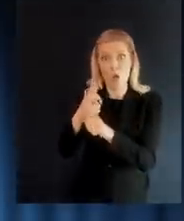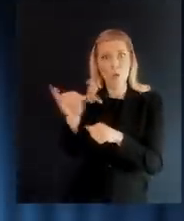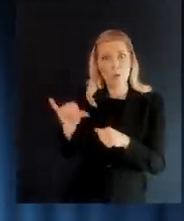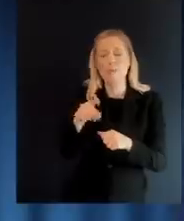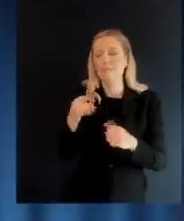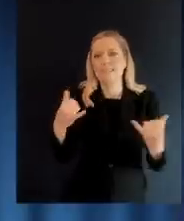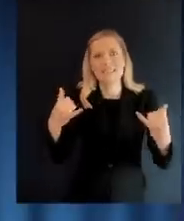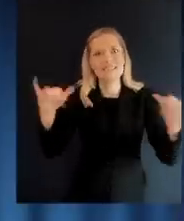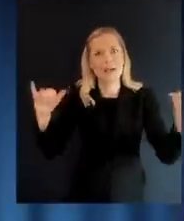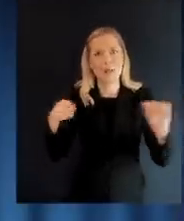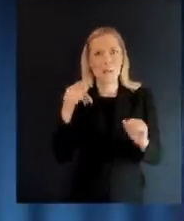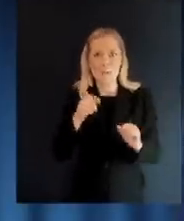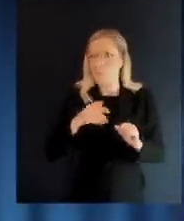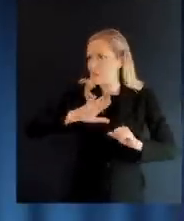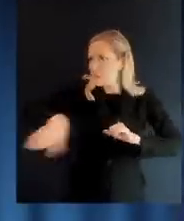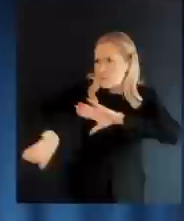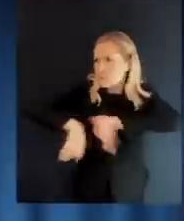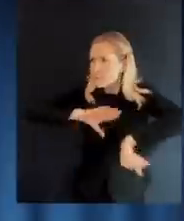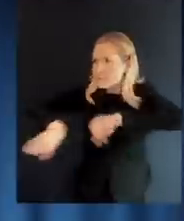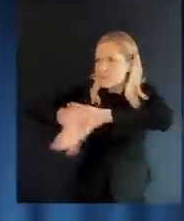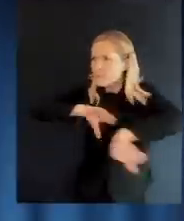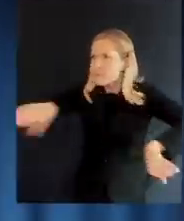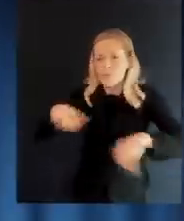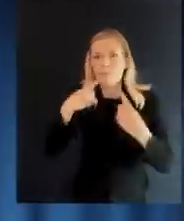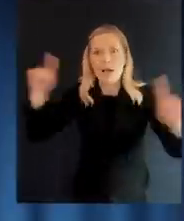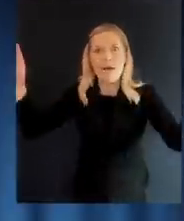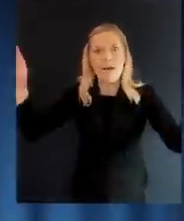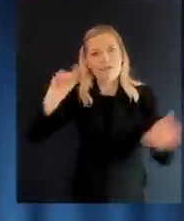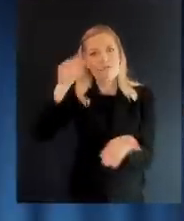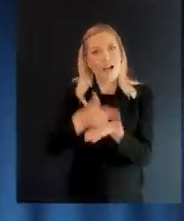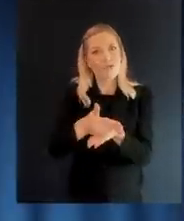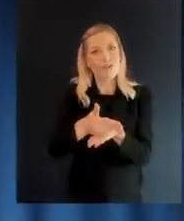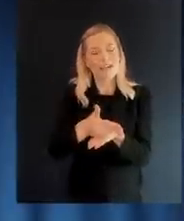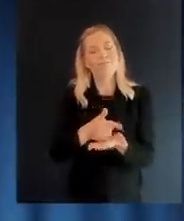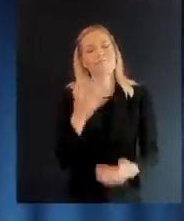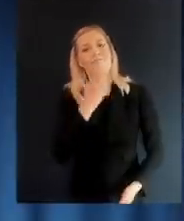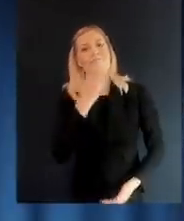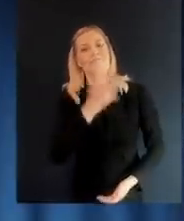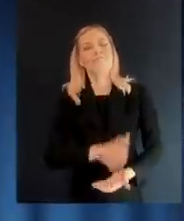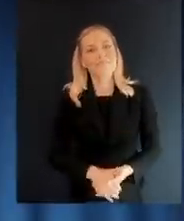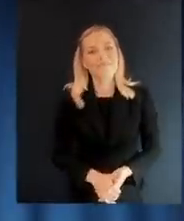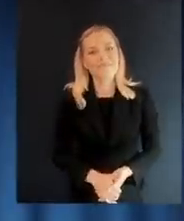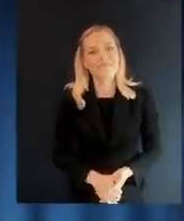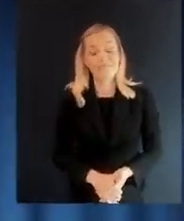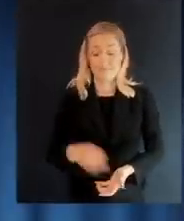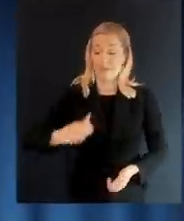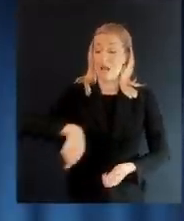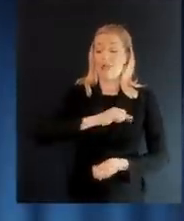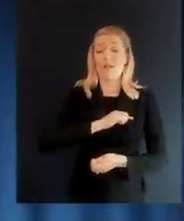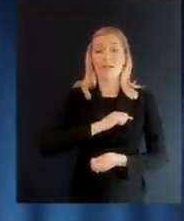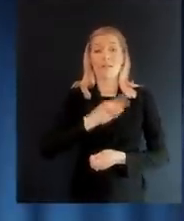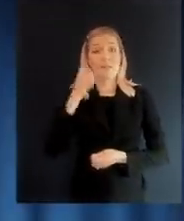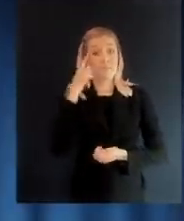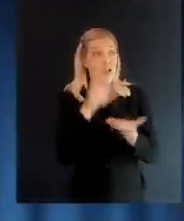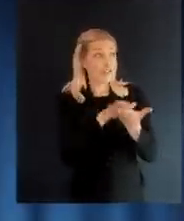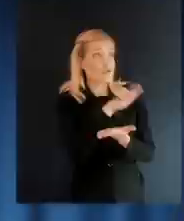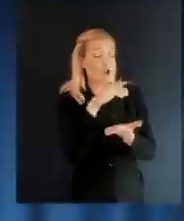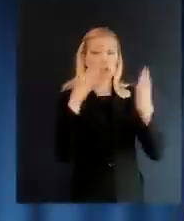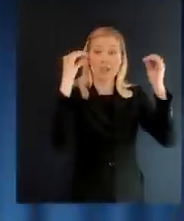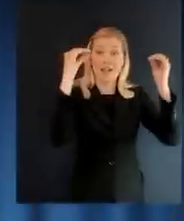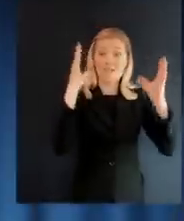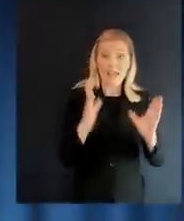Graduation. All of us at Madison College, every district board member, faculty member,